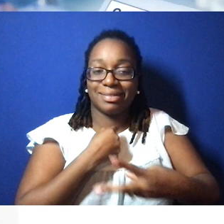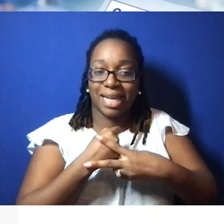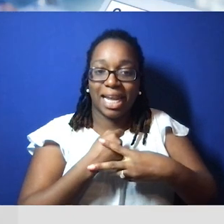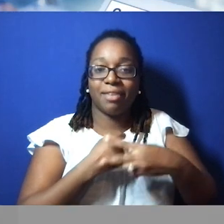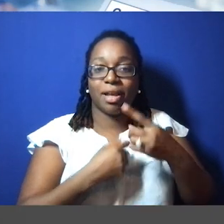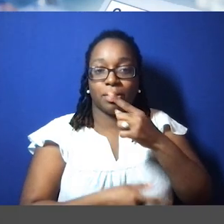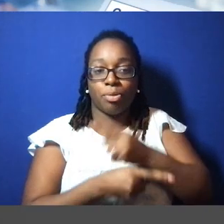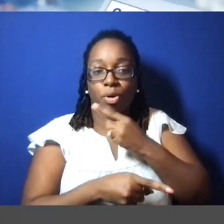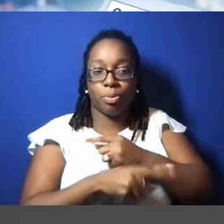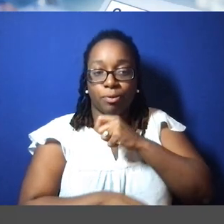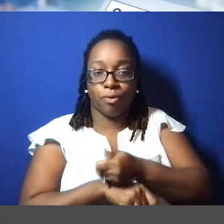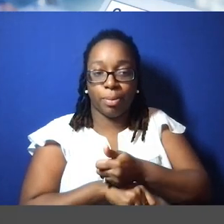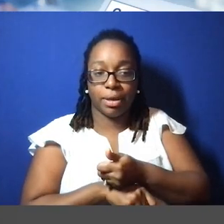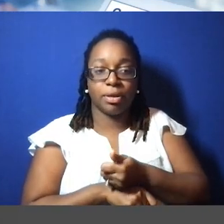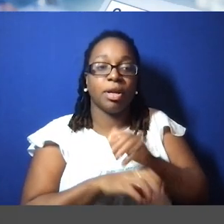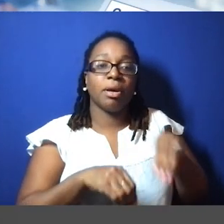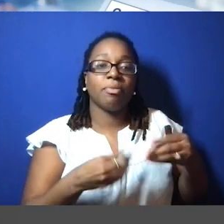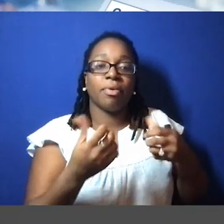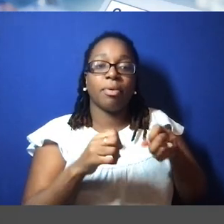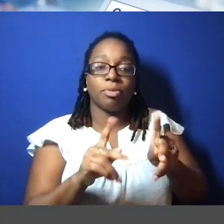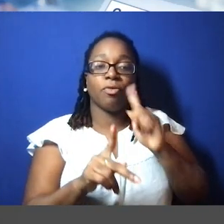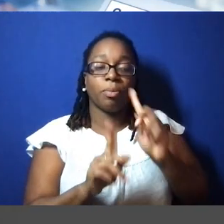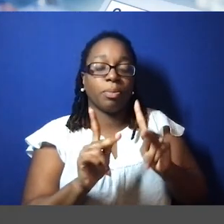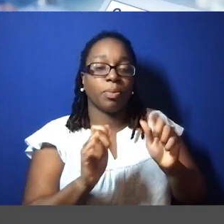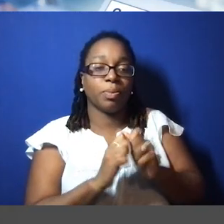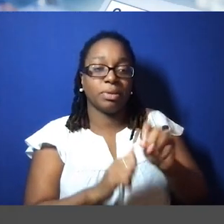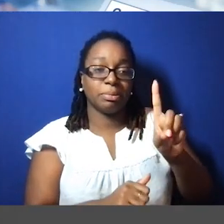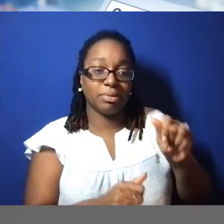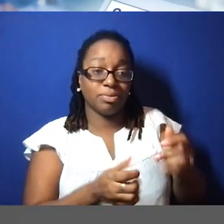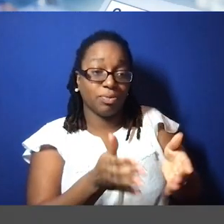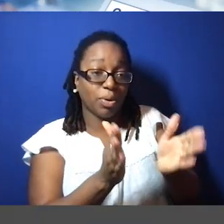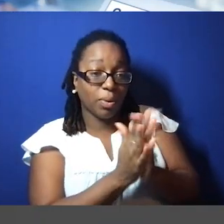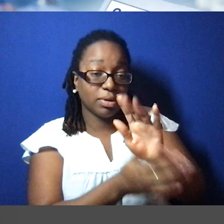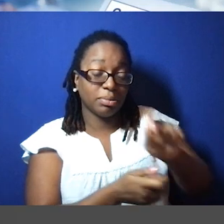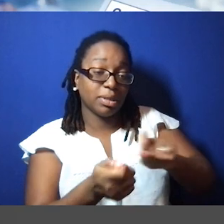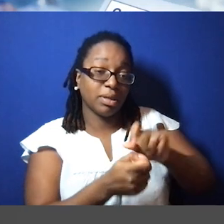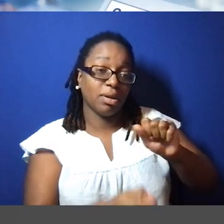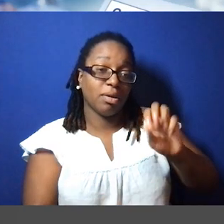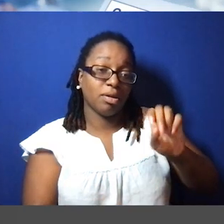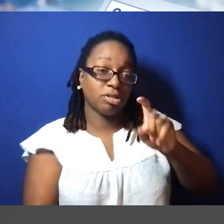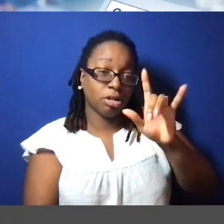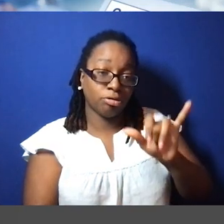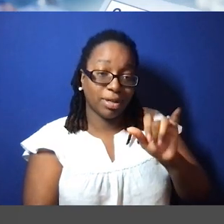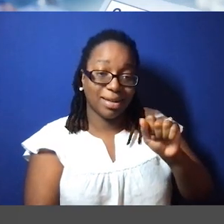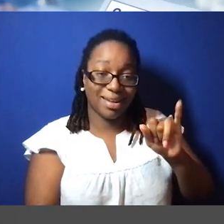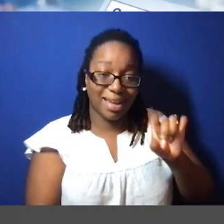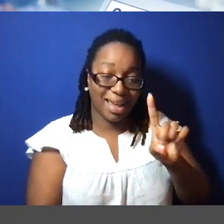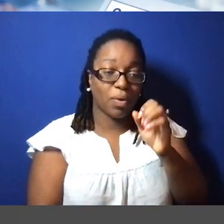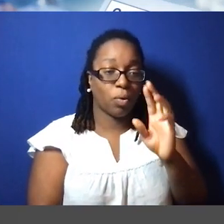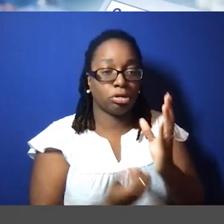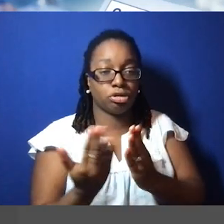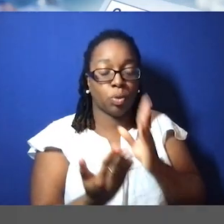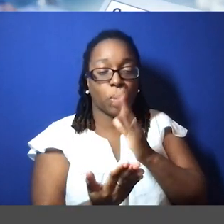formats. Promoting opportunities for people with disabilities to request the specific auxiliary aid